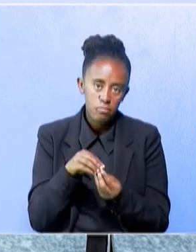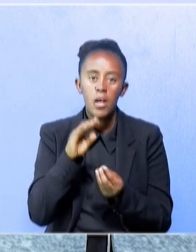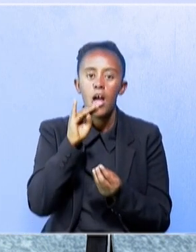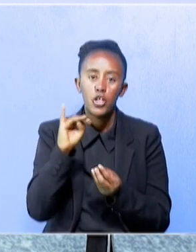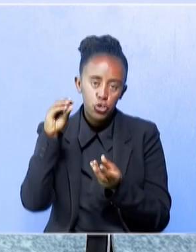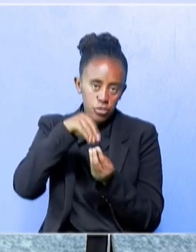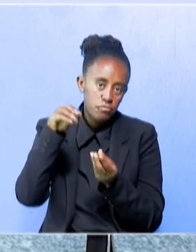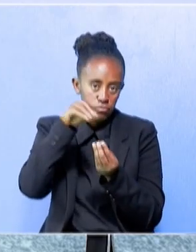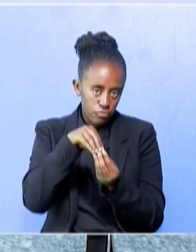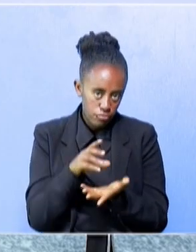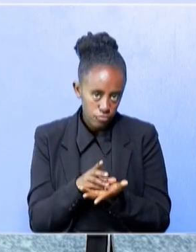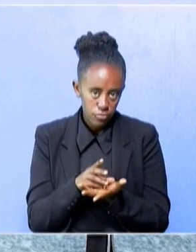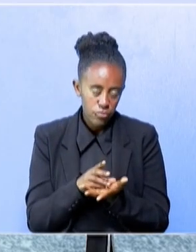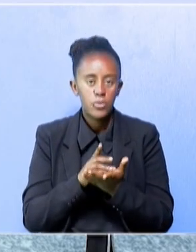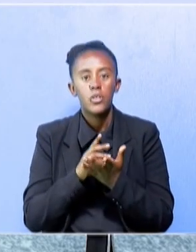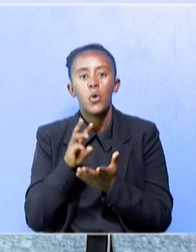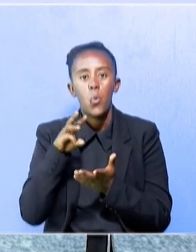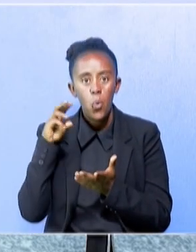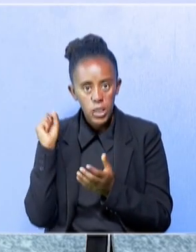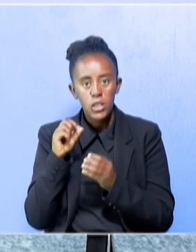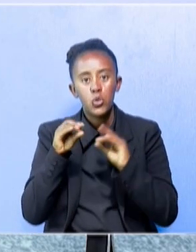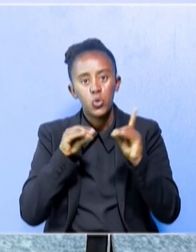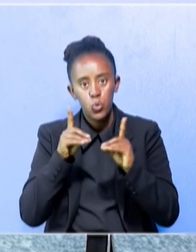Ing. Was doing, were doing.